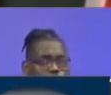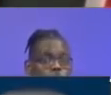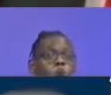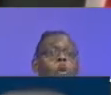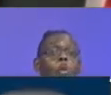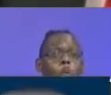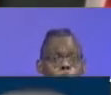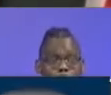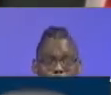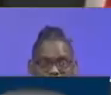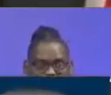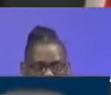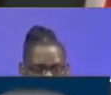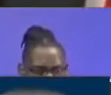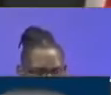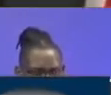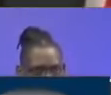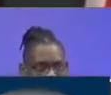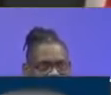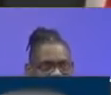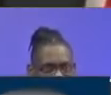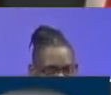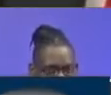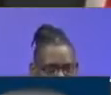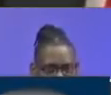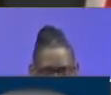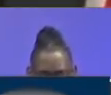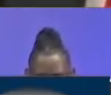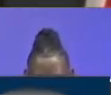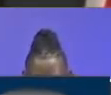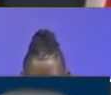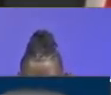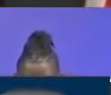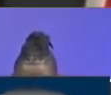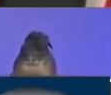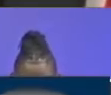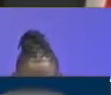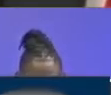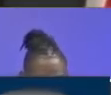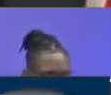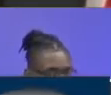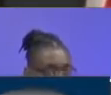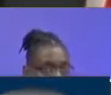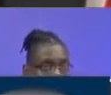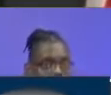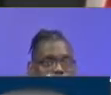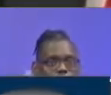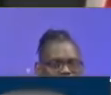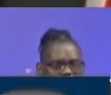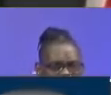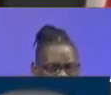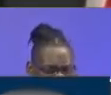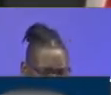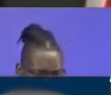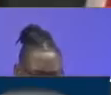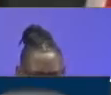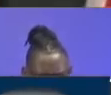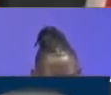conditions that are medically and scientifically determined. And I'm